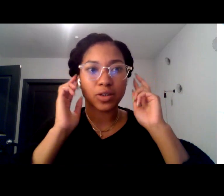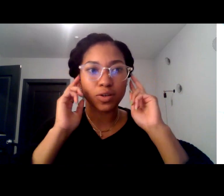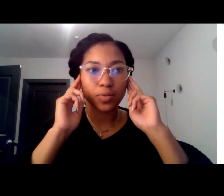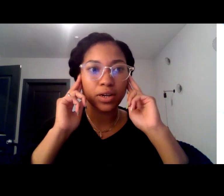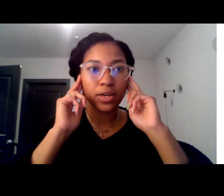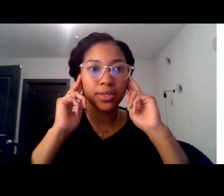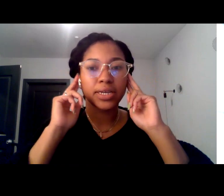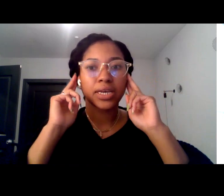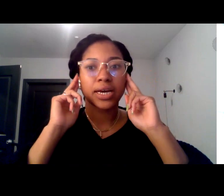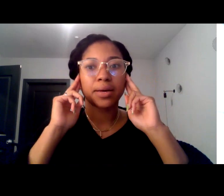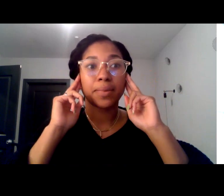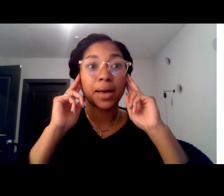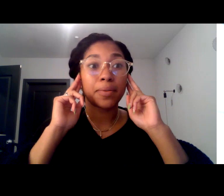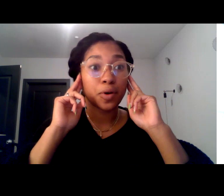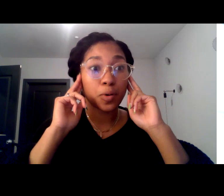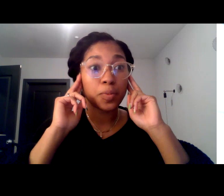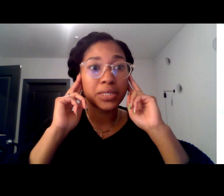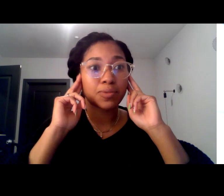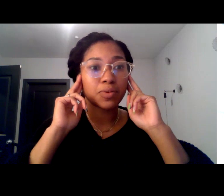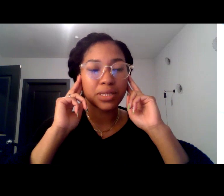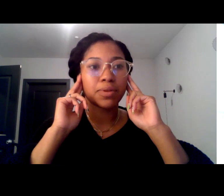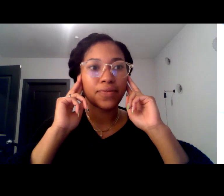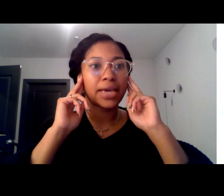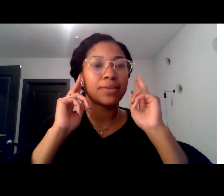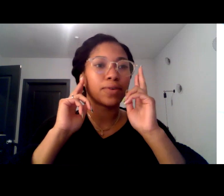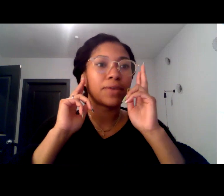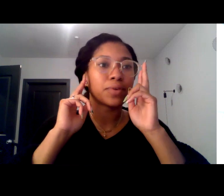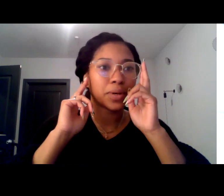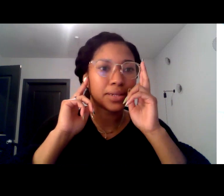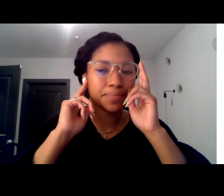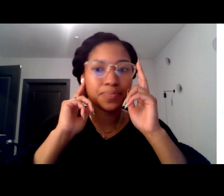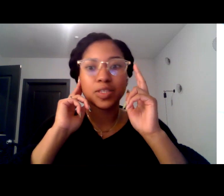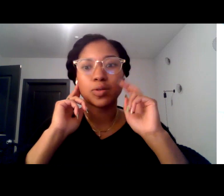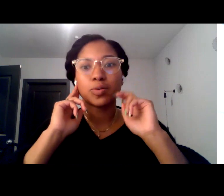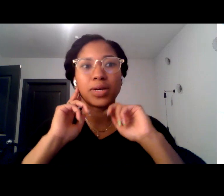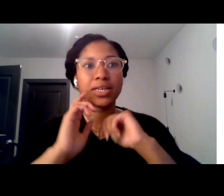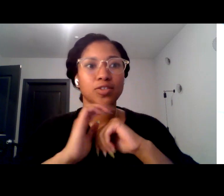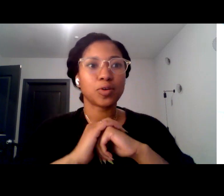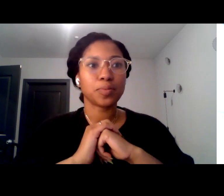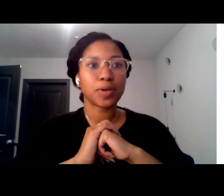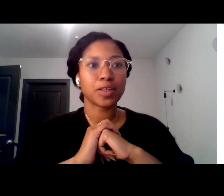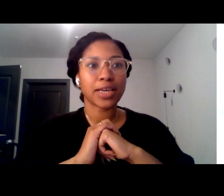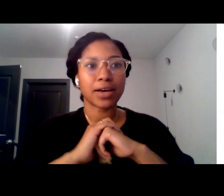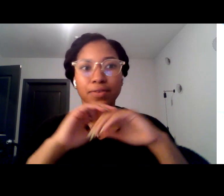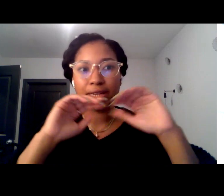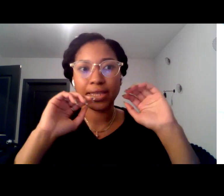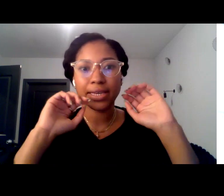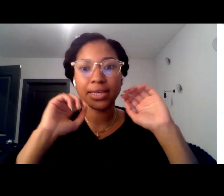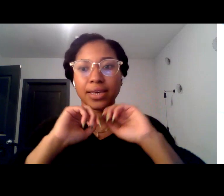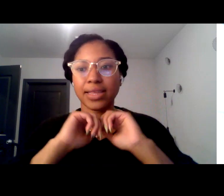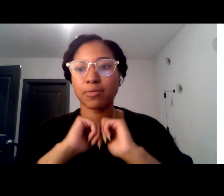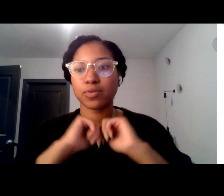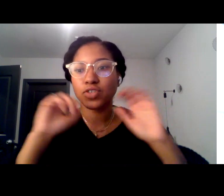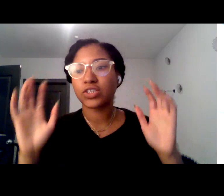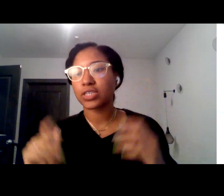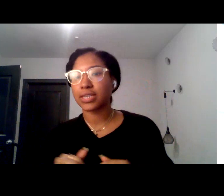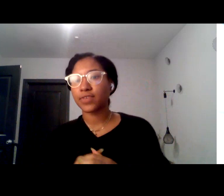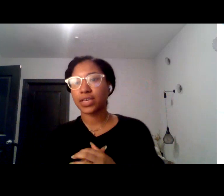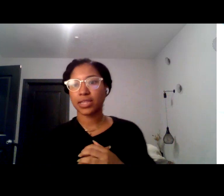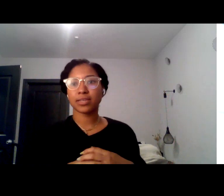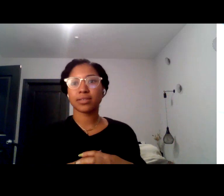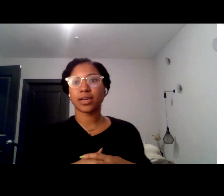sure that that's on your radar. The hope is this will simplify it for everyone. So don't be on the lookout for anything that will